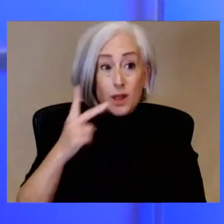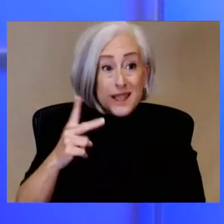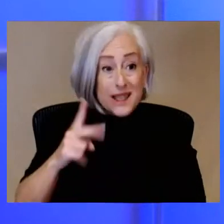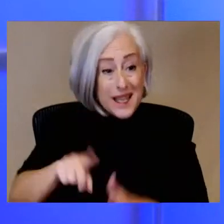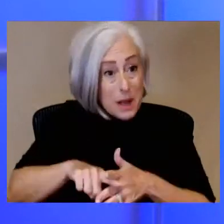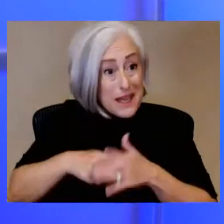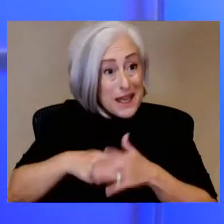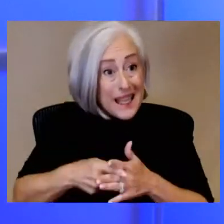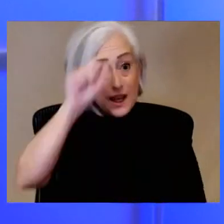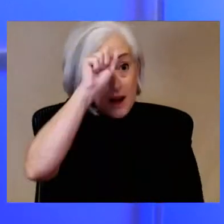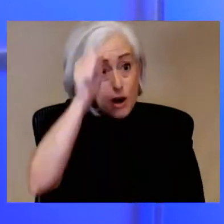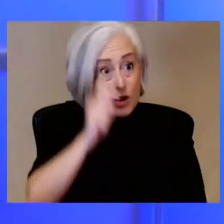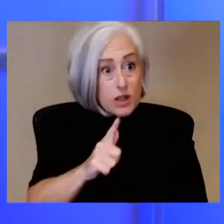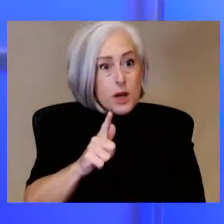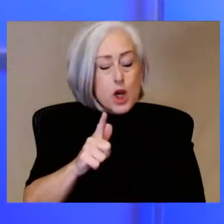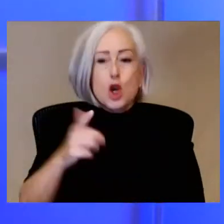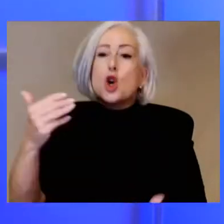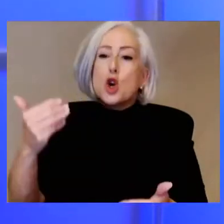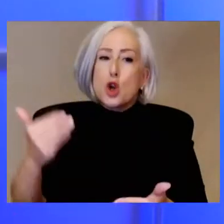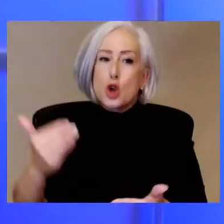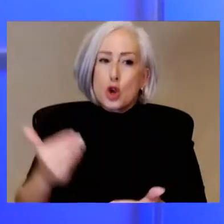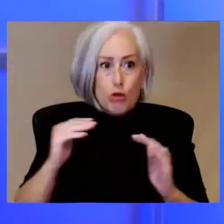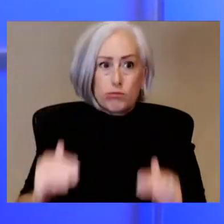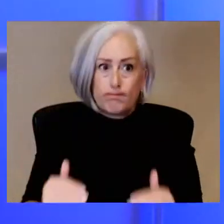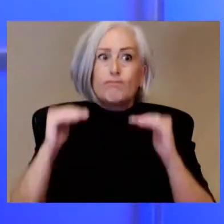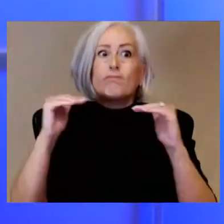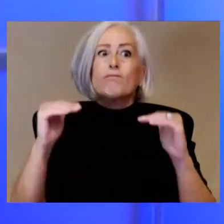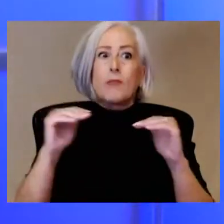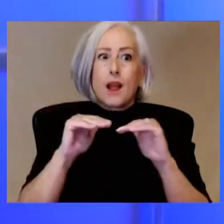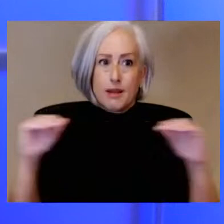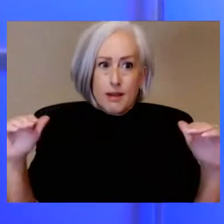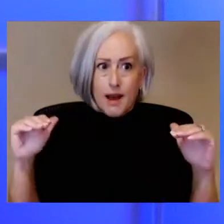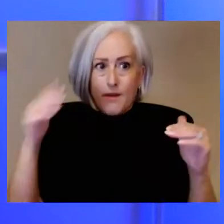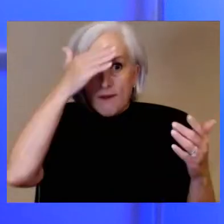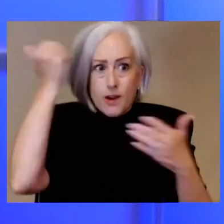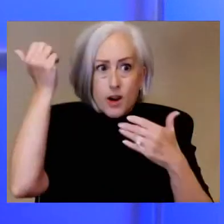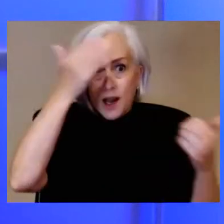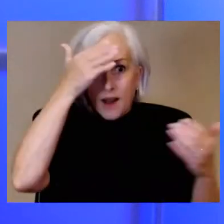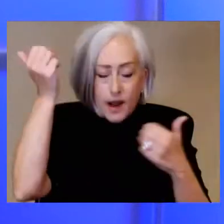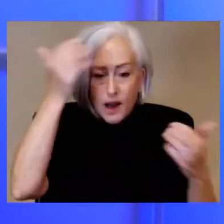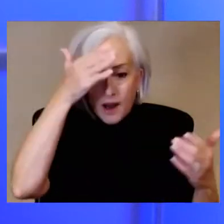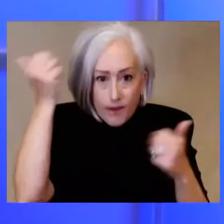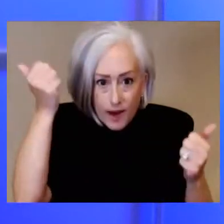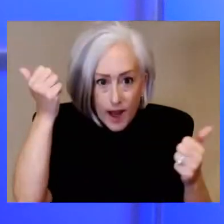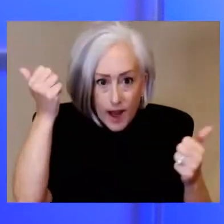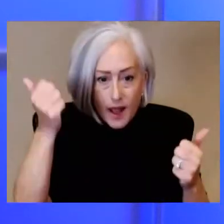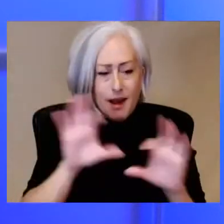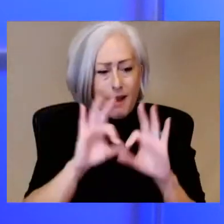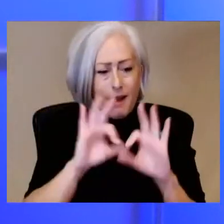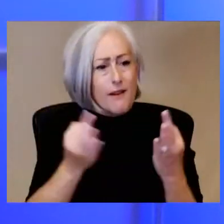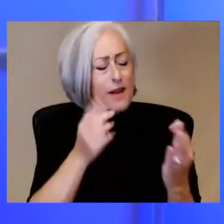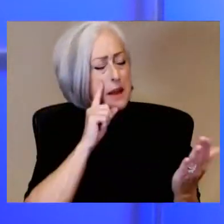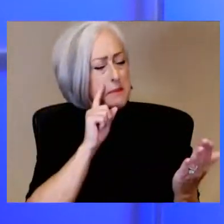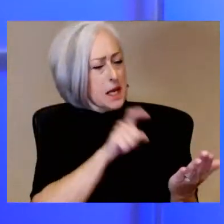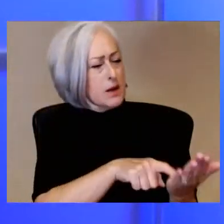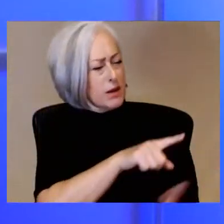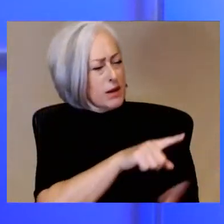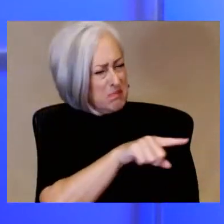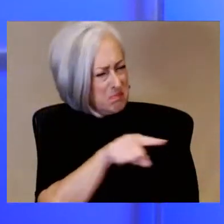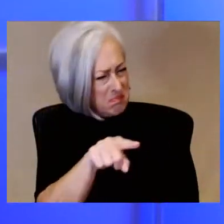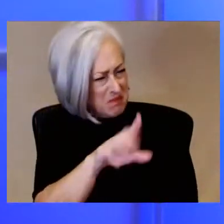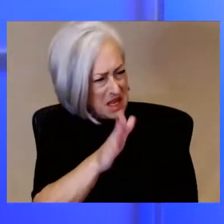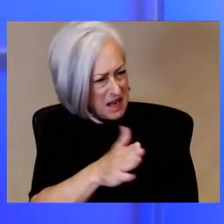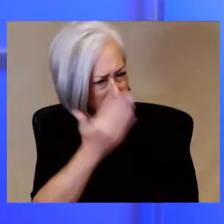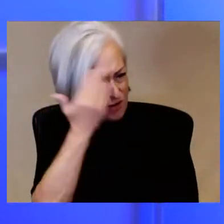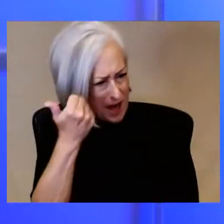it's families noticing, somebody's forgetting things that they used to not forget. They're misplacing the tax documents when they used to